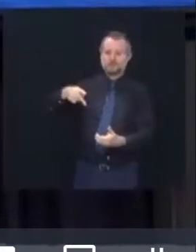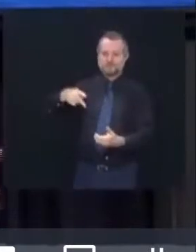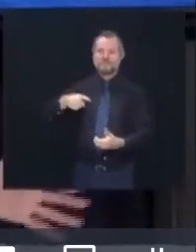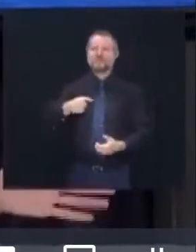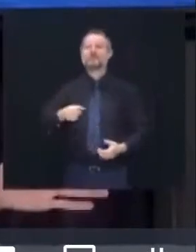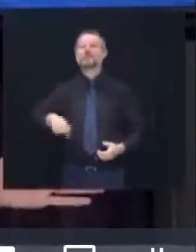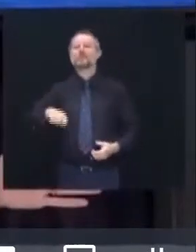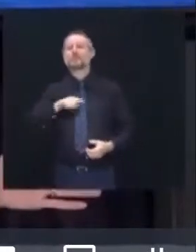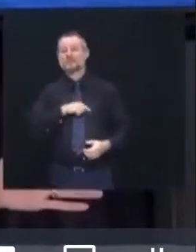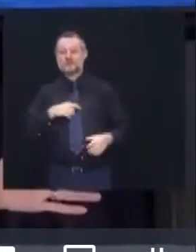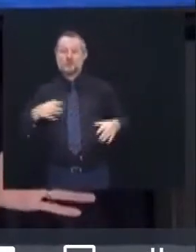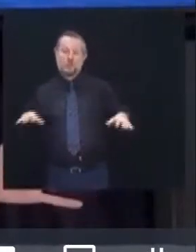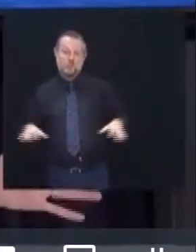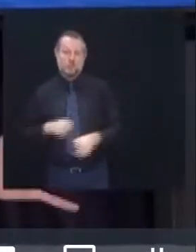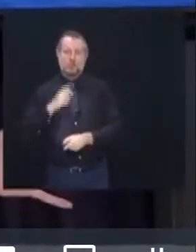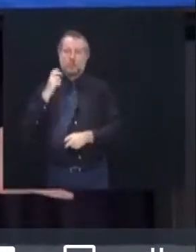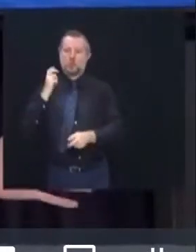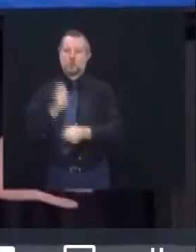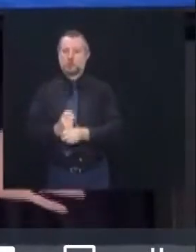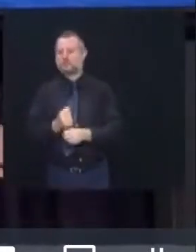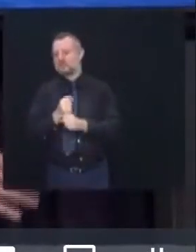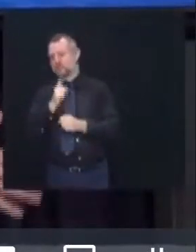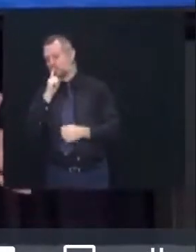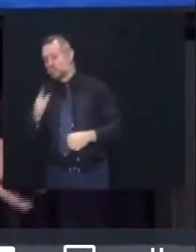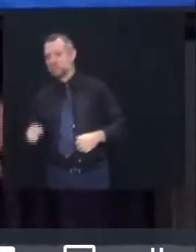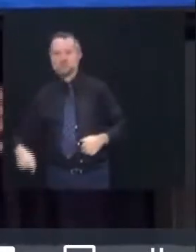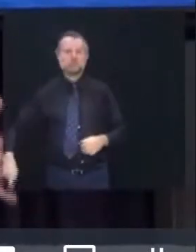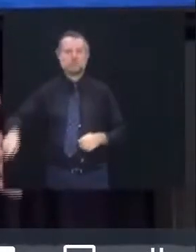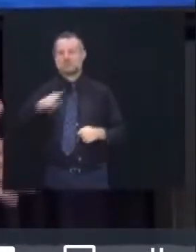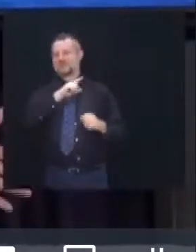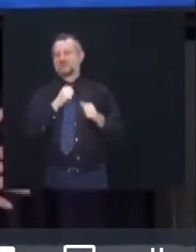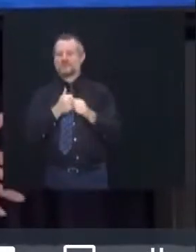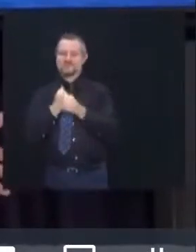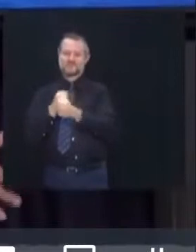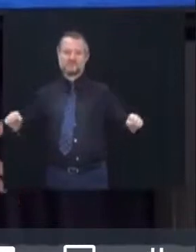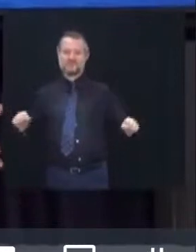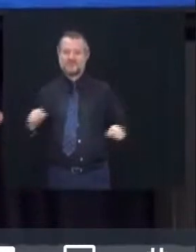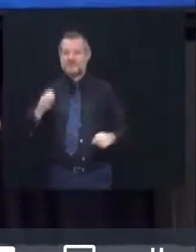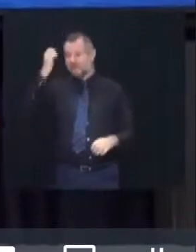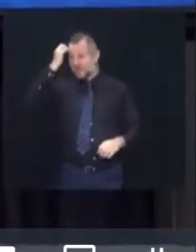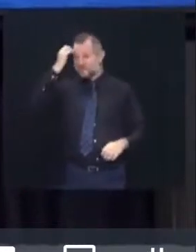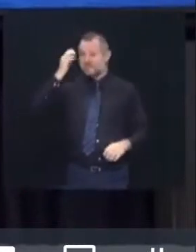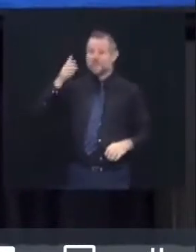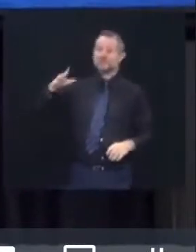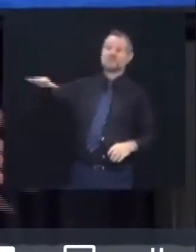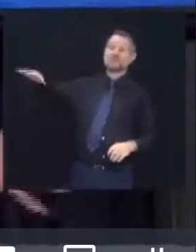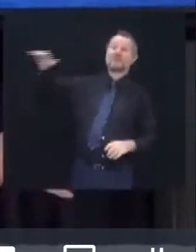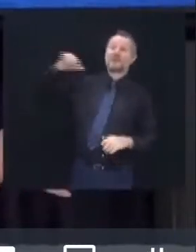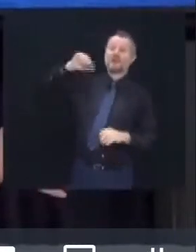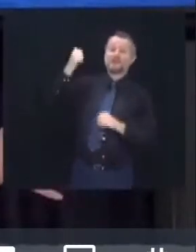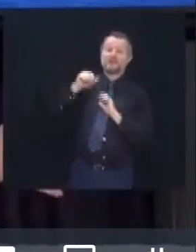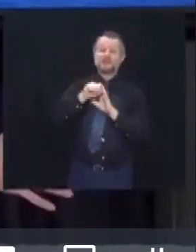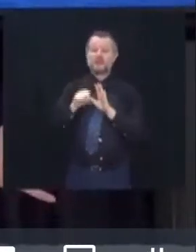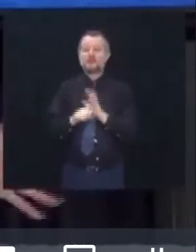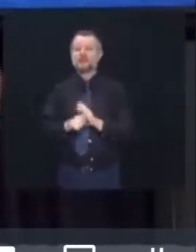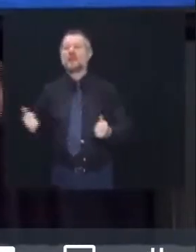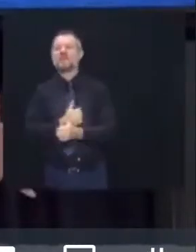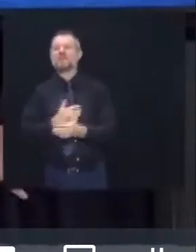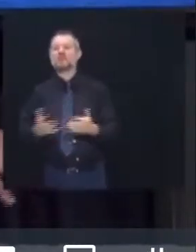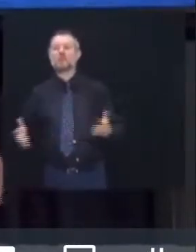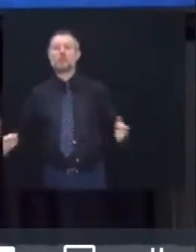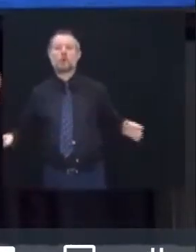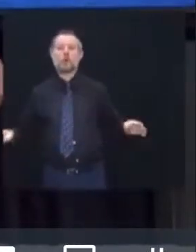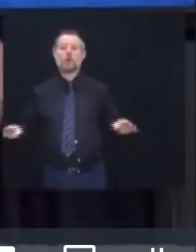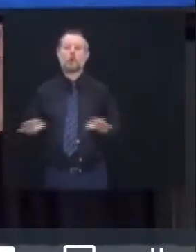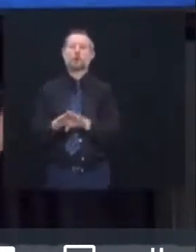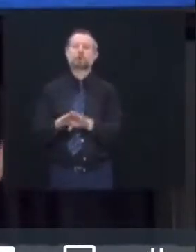draconian, broad-based measures where some areas of the country in Europe and throughout Asia have had to do, where you just say everything is closed because it's out of control and we